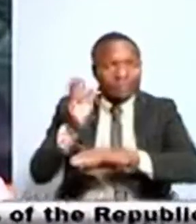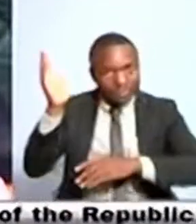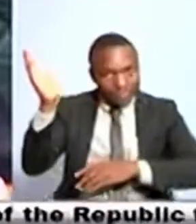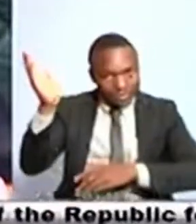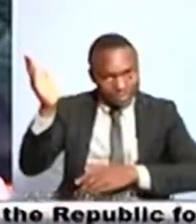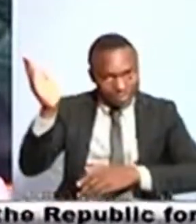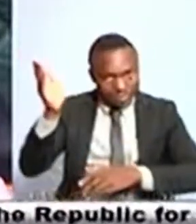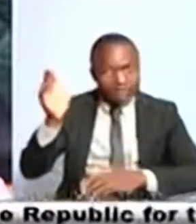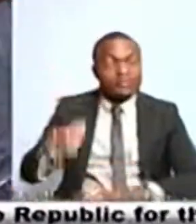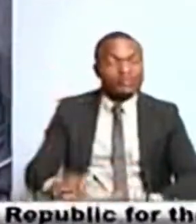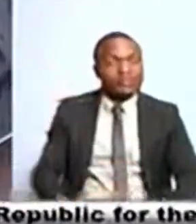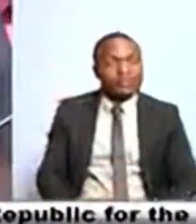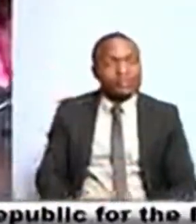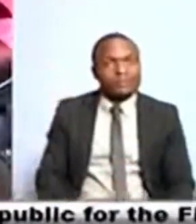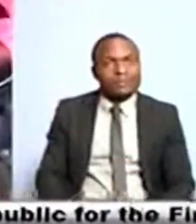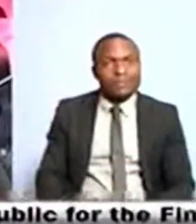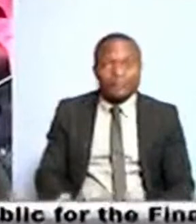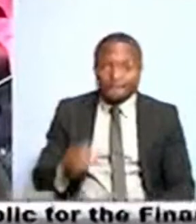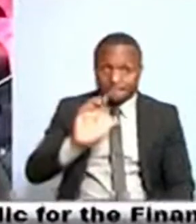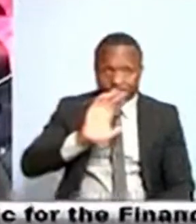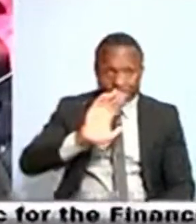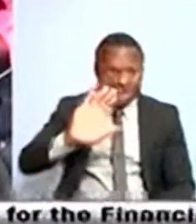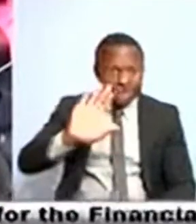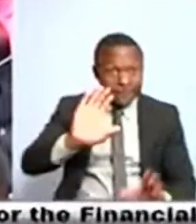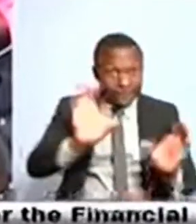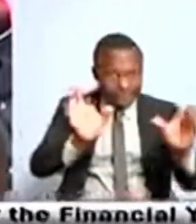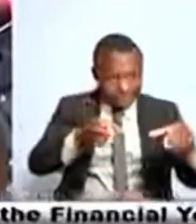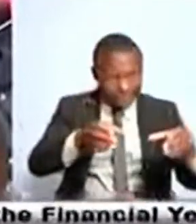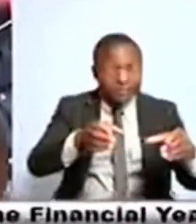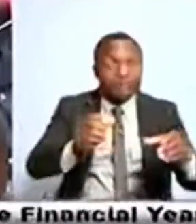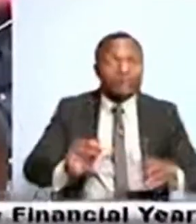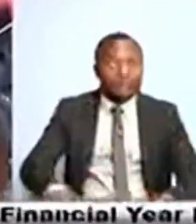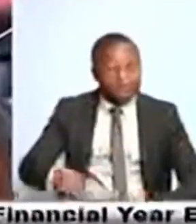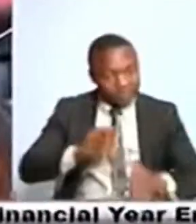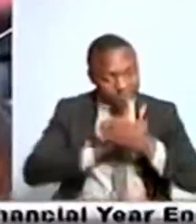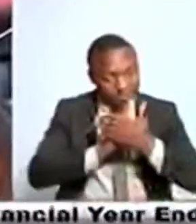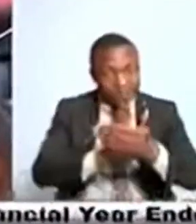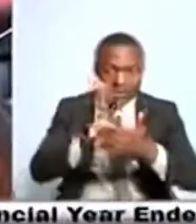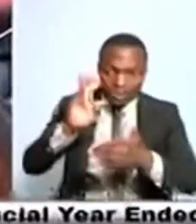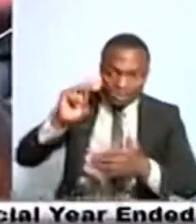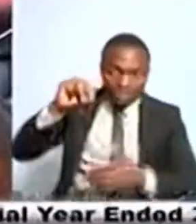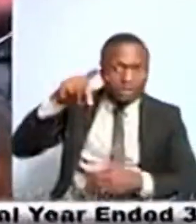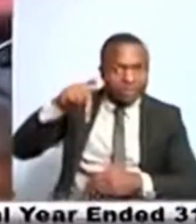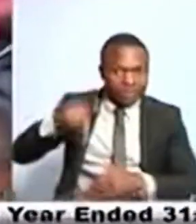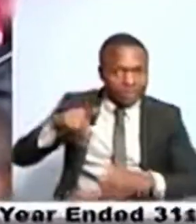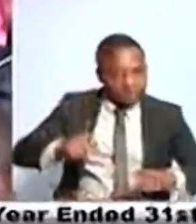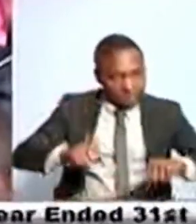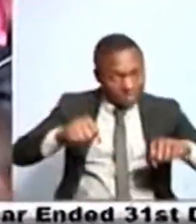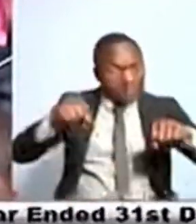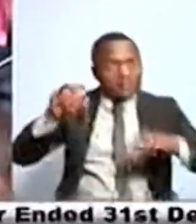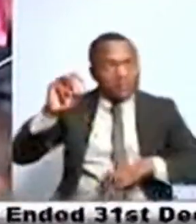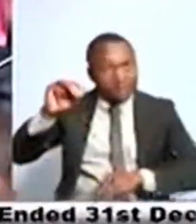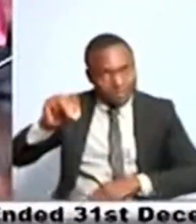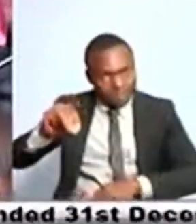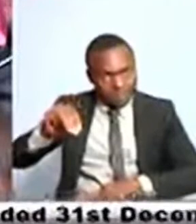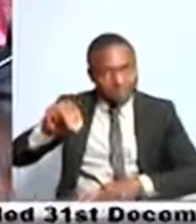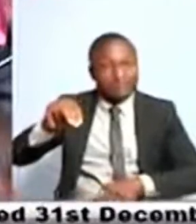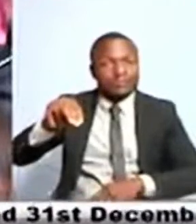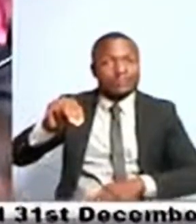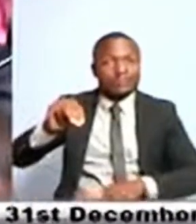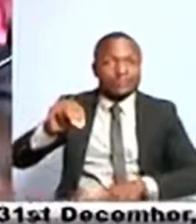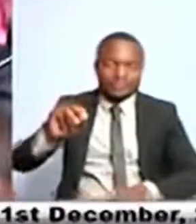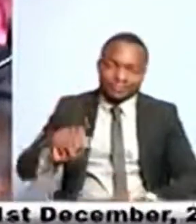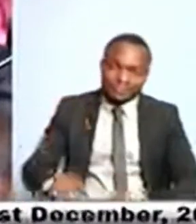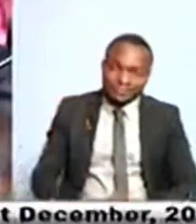on the your committee, headed by the Member of Parliament for Bwana Mukubwa, who